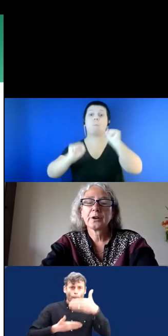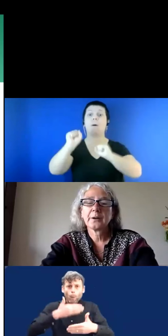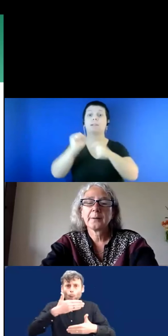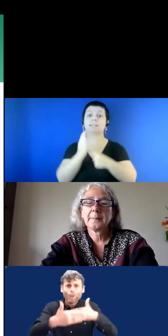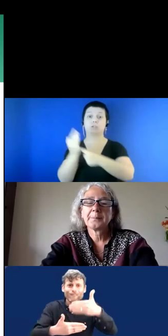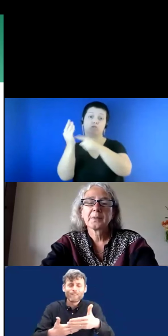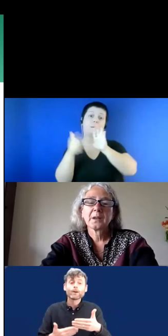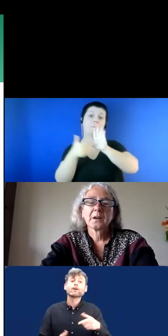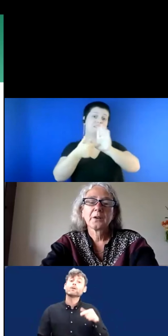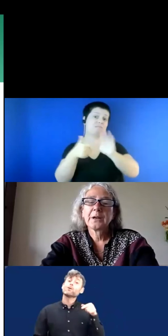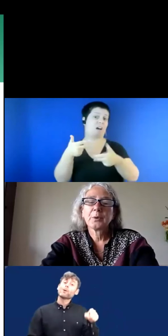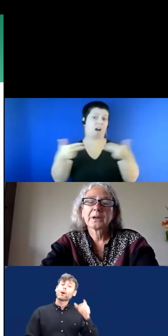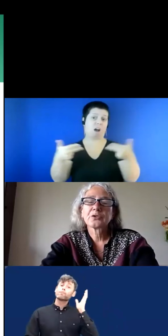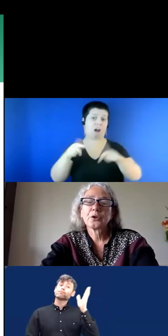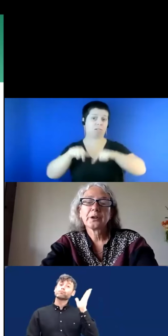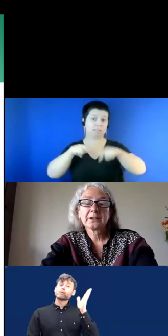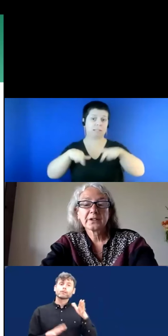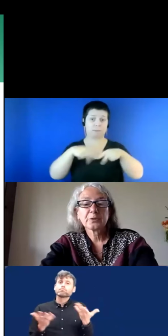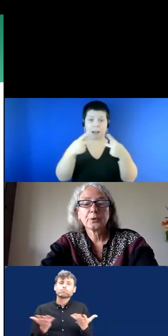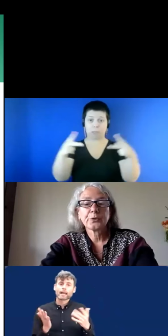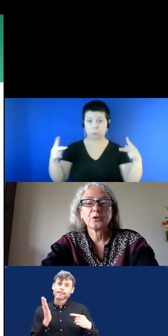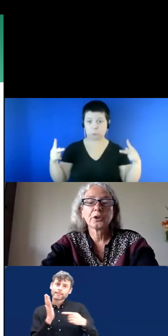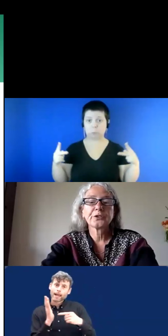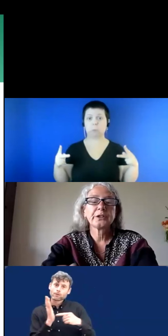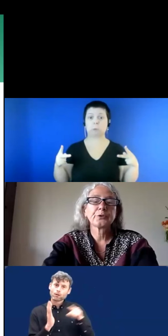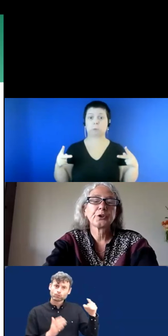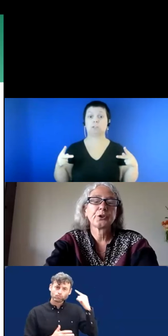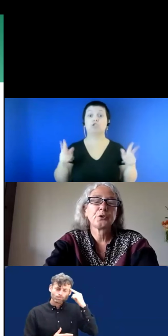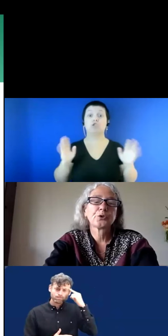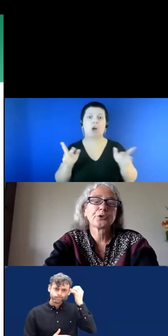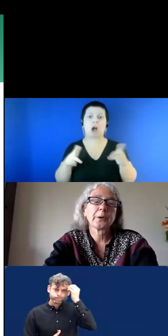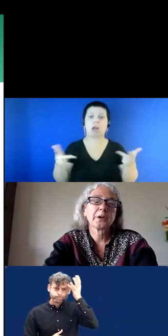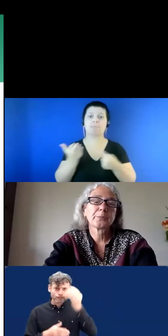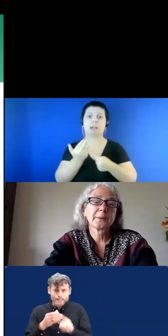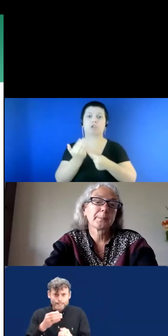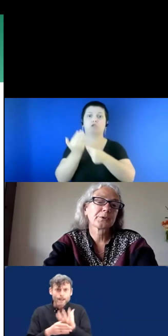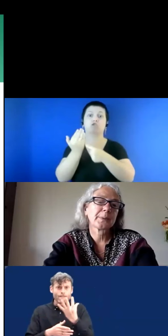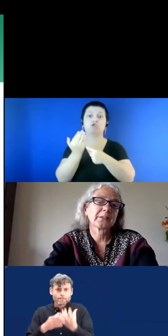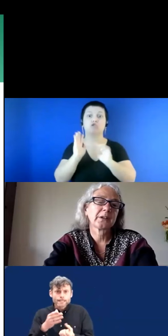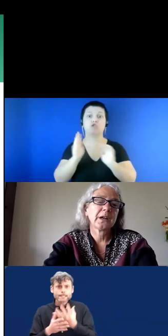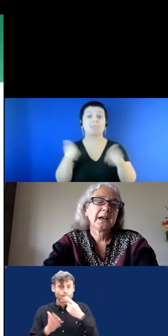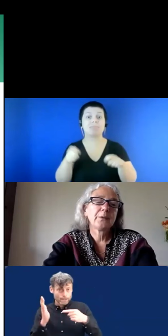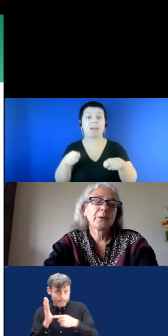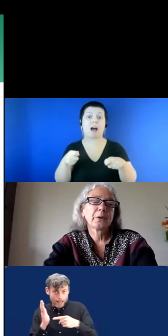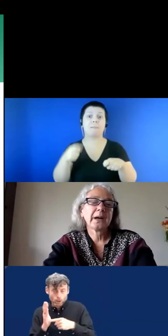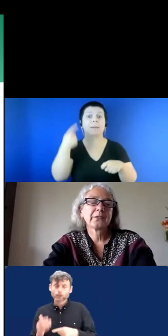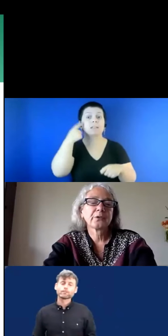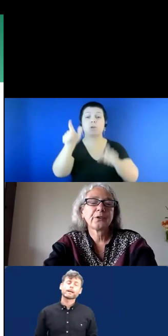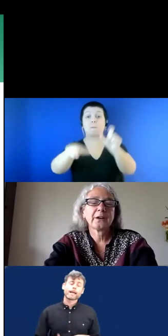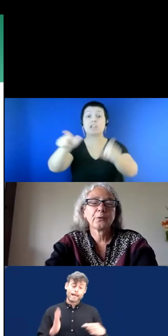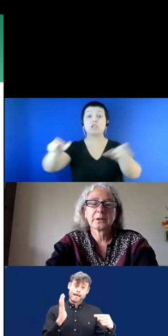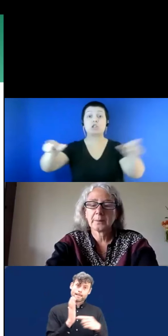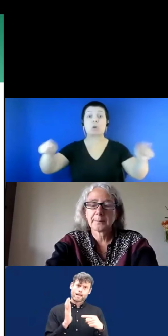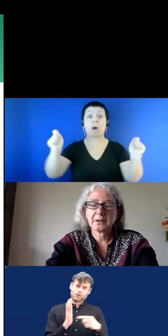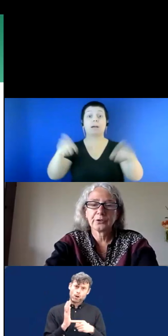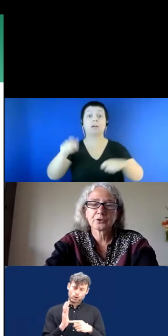have available accessible technology for user perspectives. And we will end at